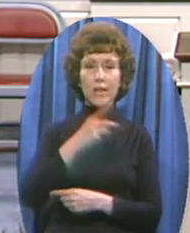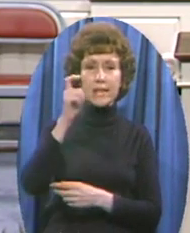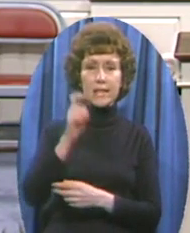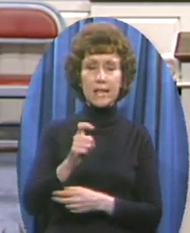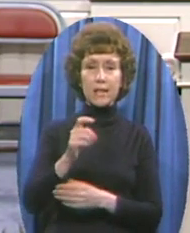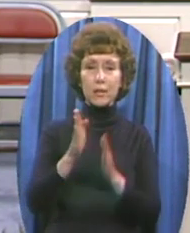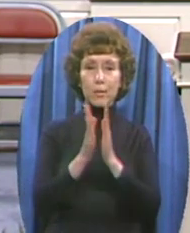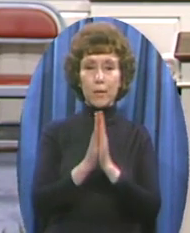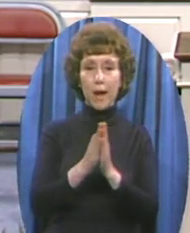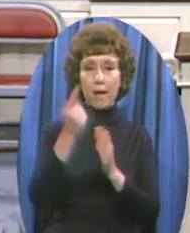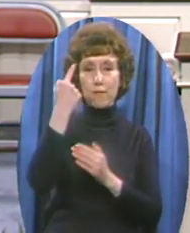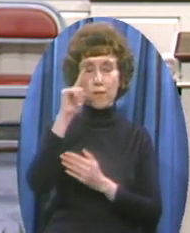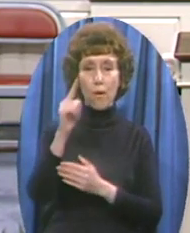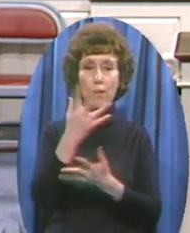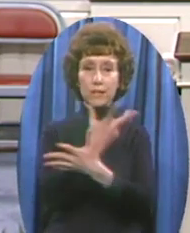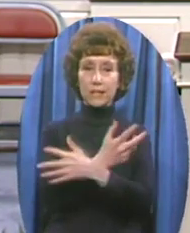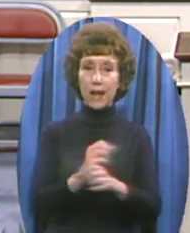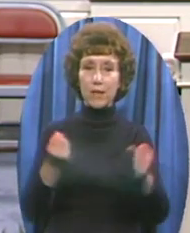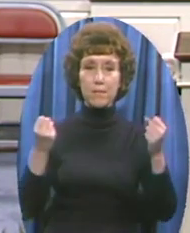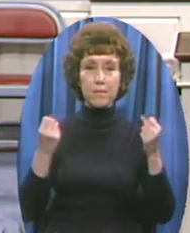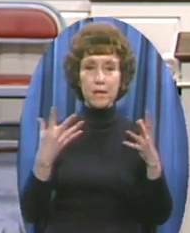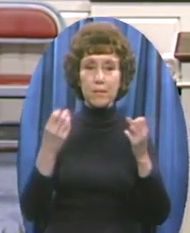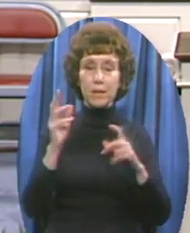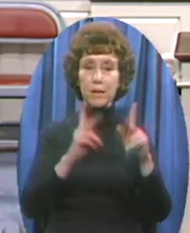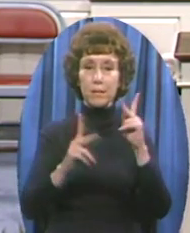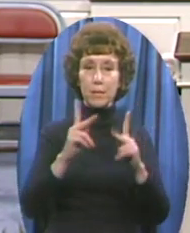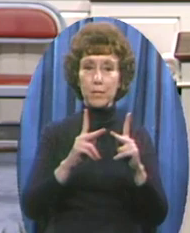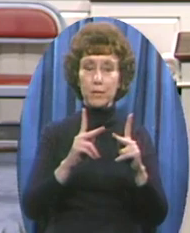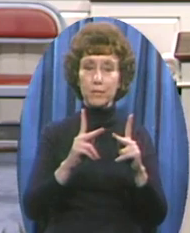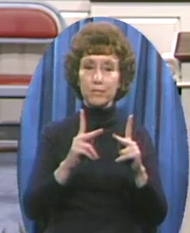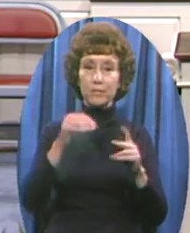of millions behind the Iron Curtain and the Bamboo Curtain.